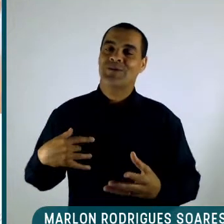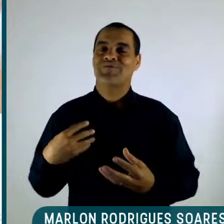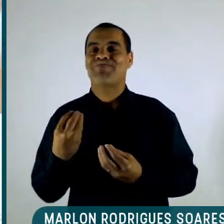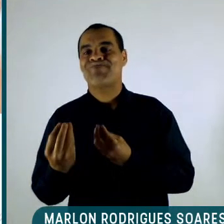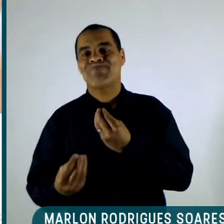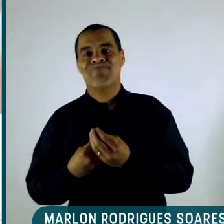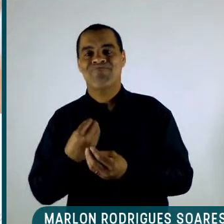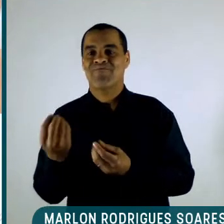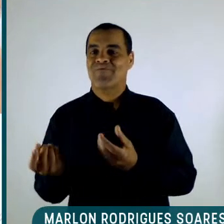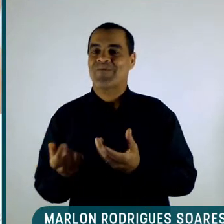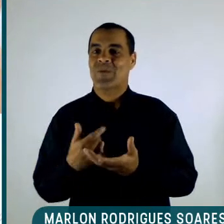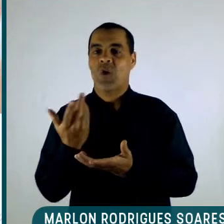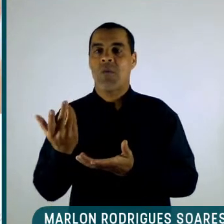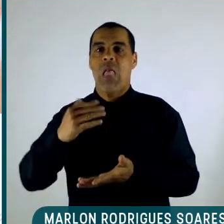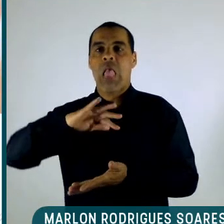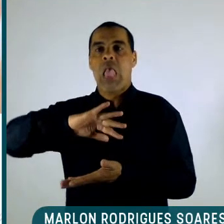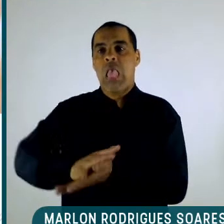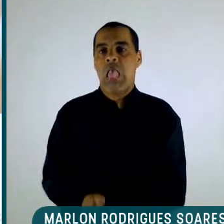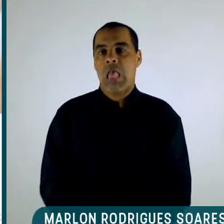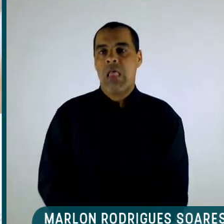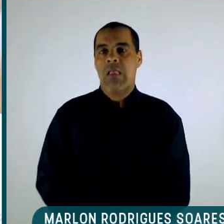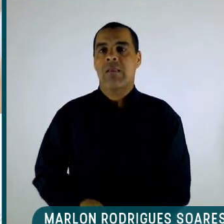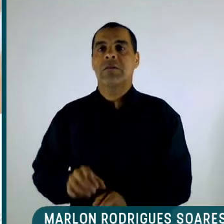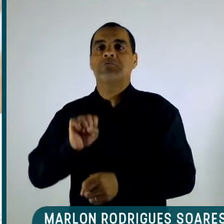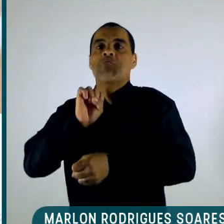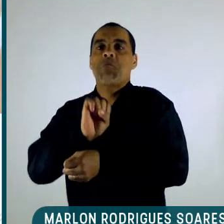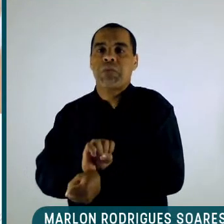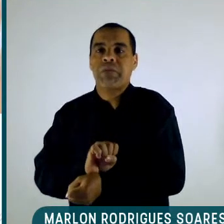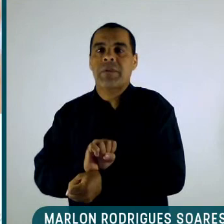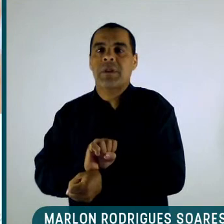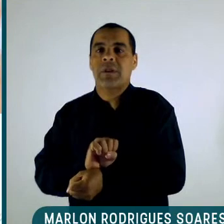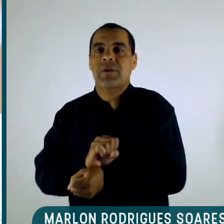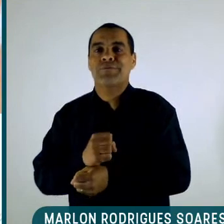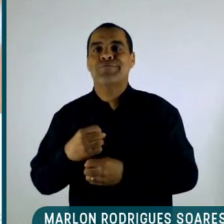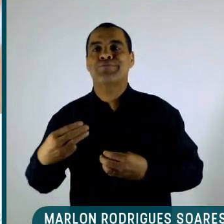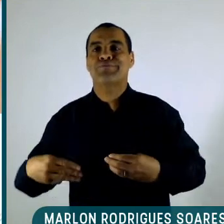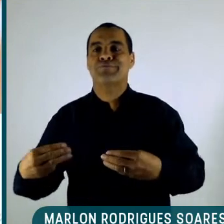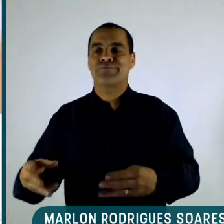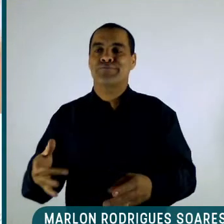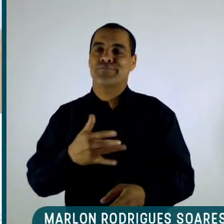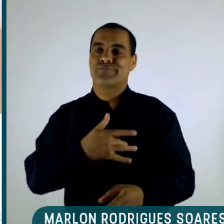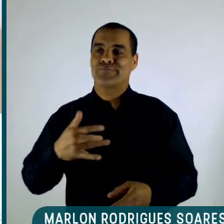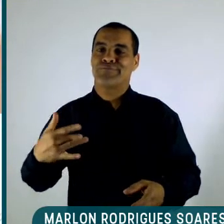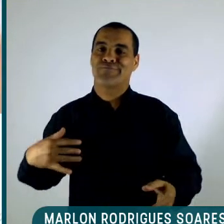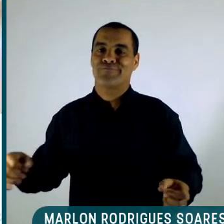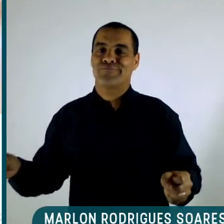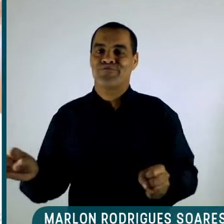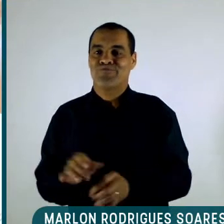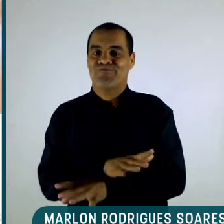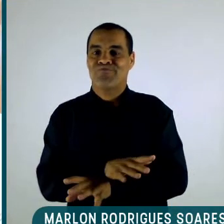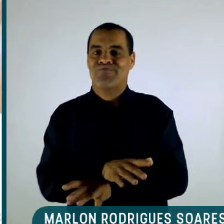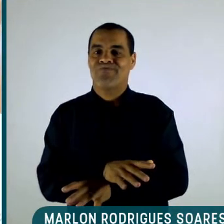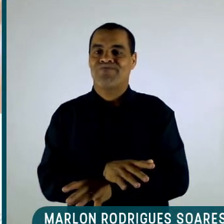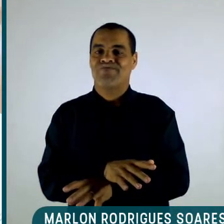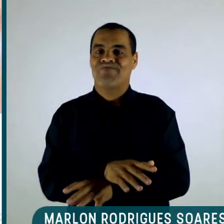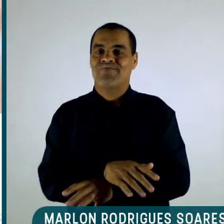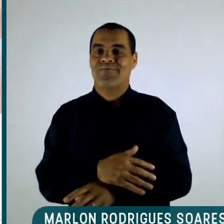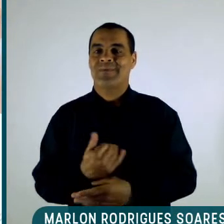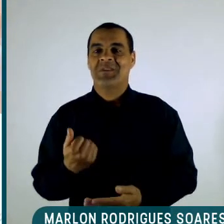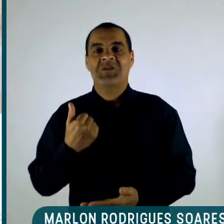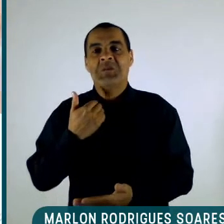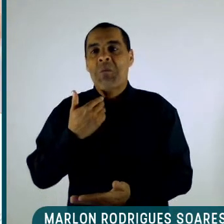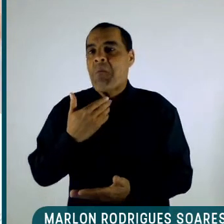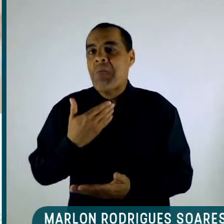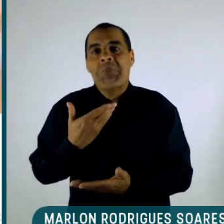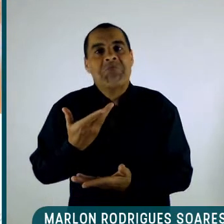guidance centralized in the Ministry of Health, we also destroyed the Ministry of Health. We stopped it